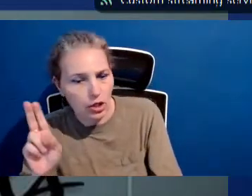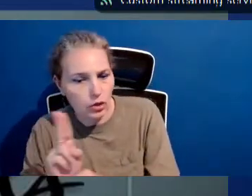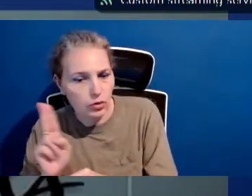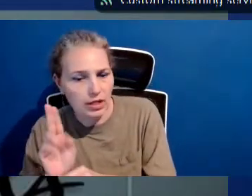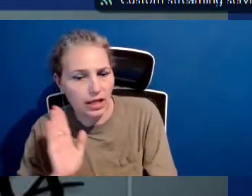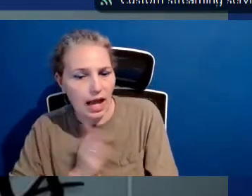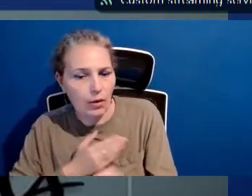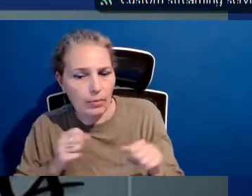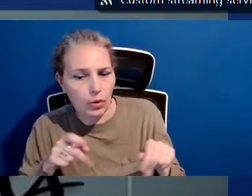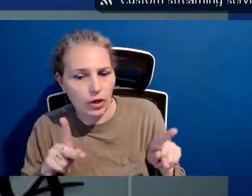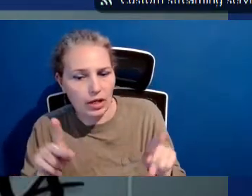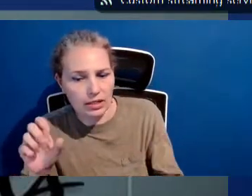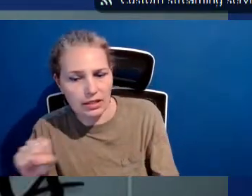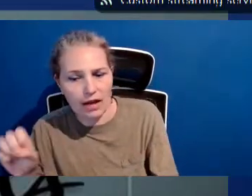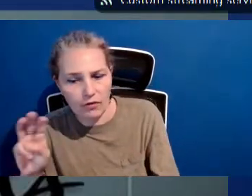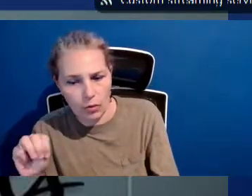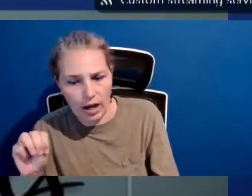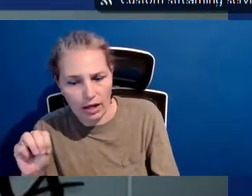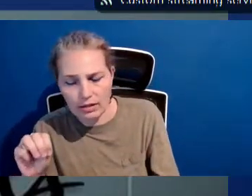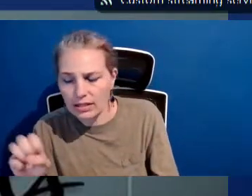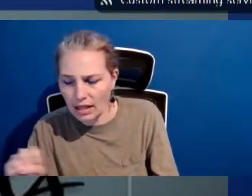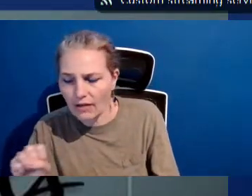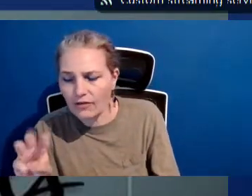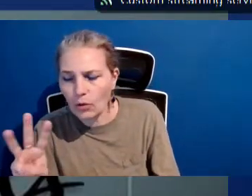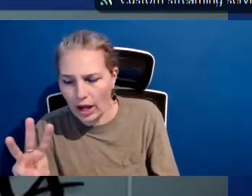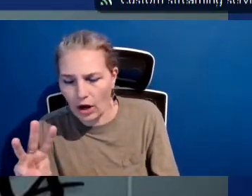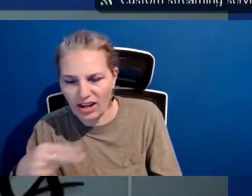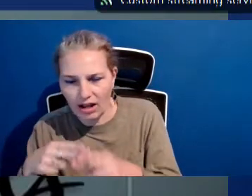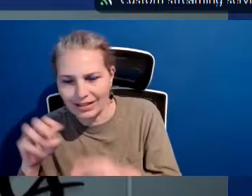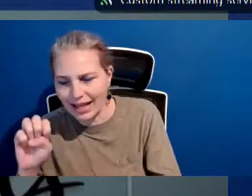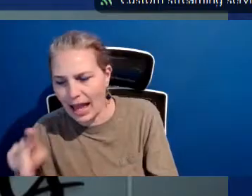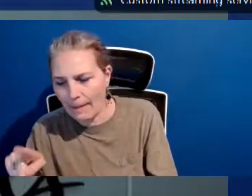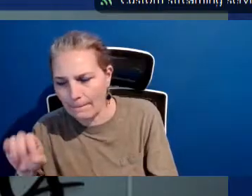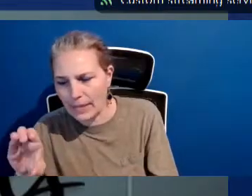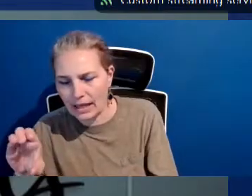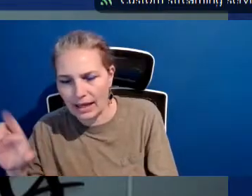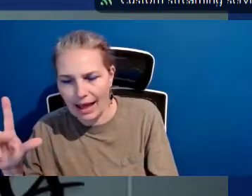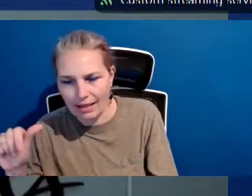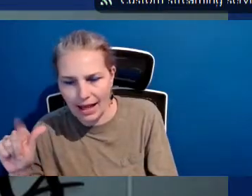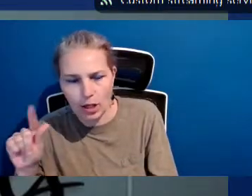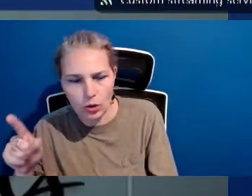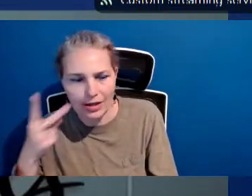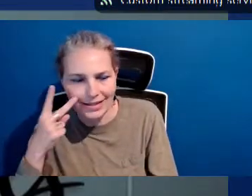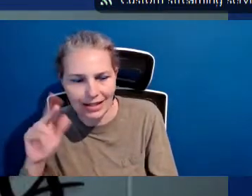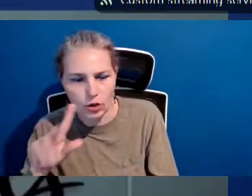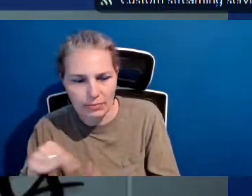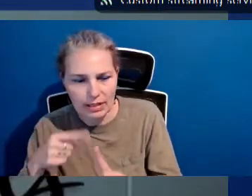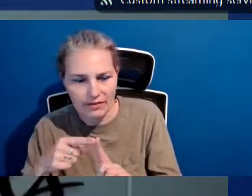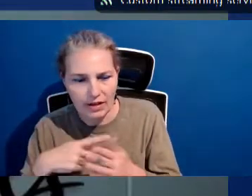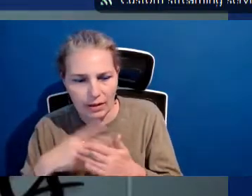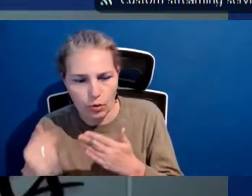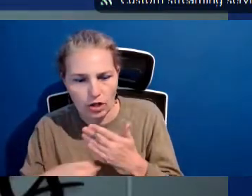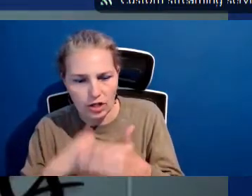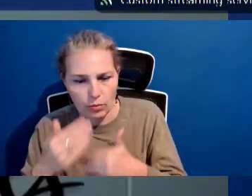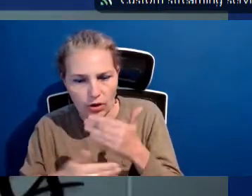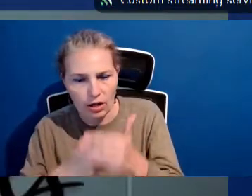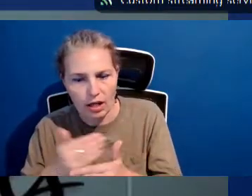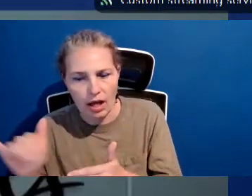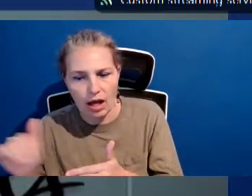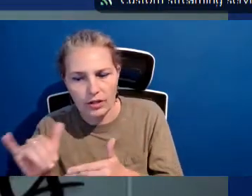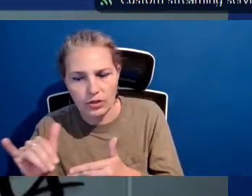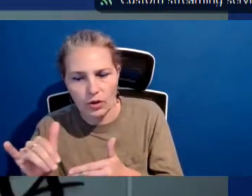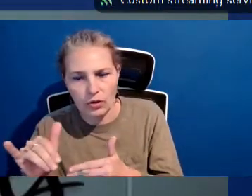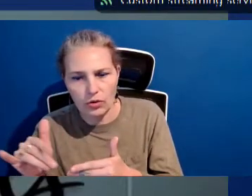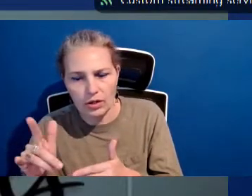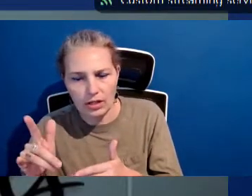LA, you will see your specific project progress, and you can certainly touch base with the Altadena One Stop as well, if